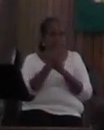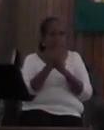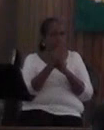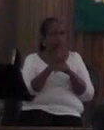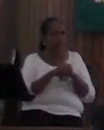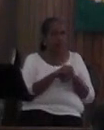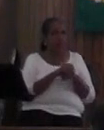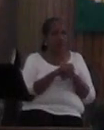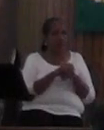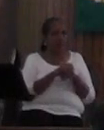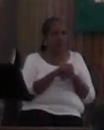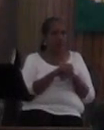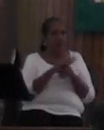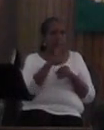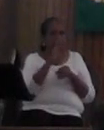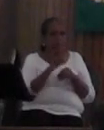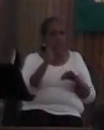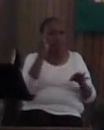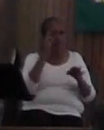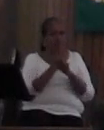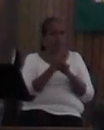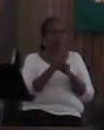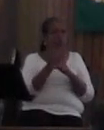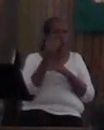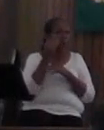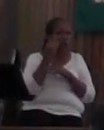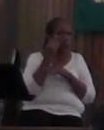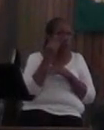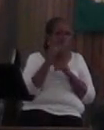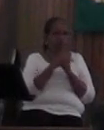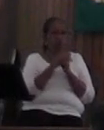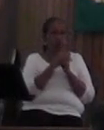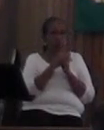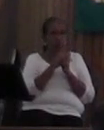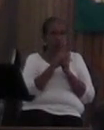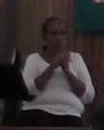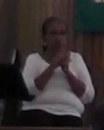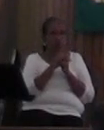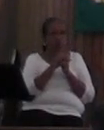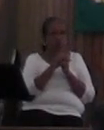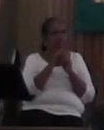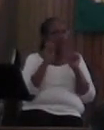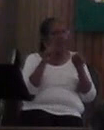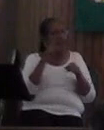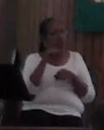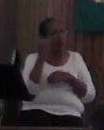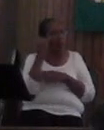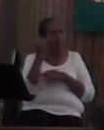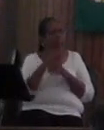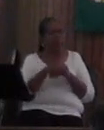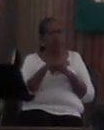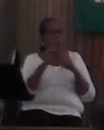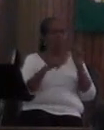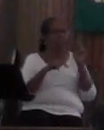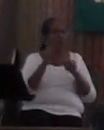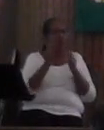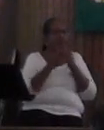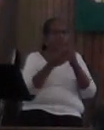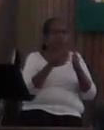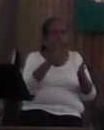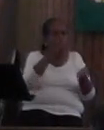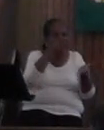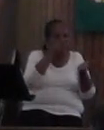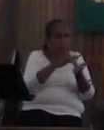By faith, Noah. By faith, Noah. Can you imagine building a boat in the middle of